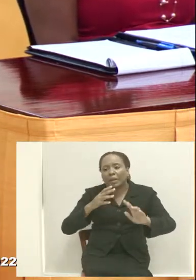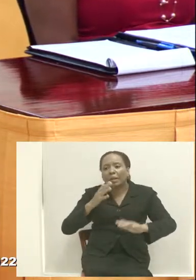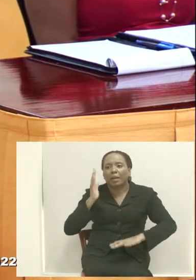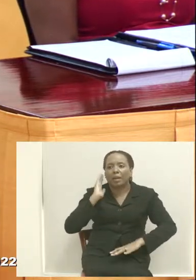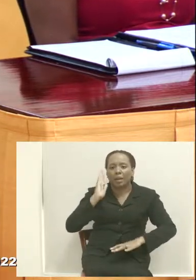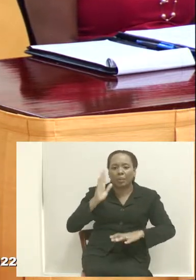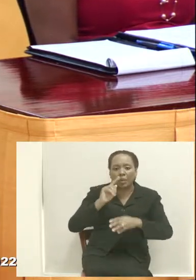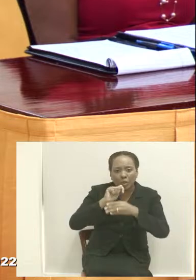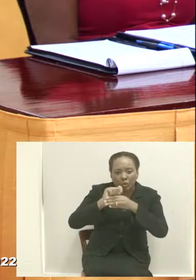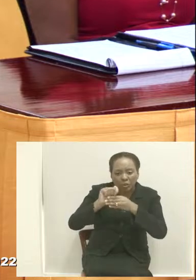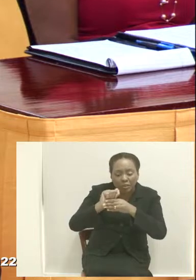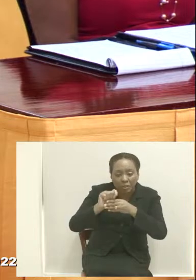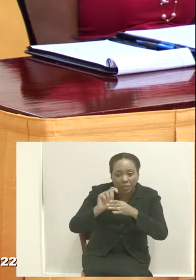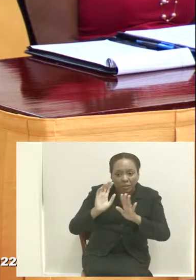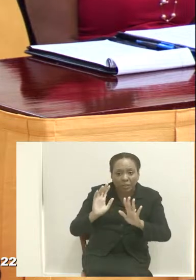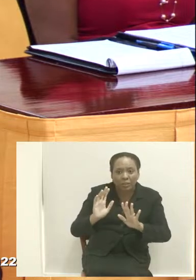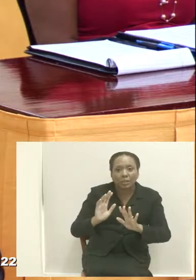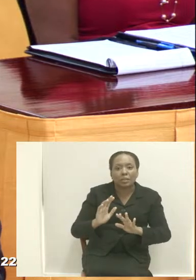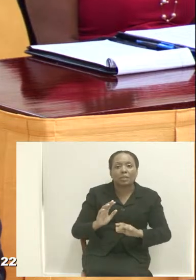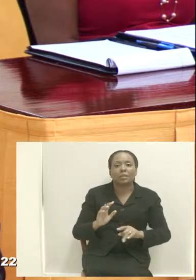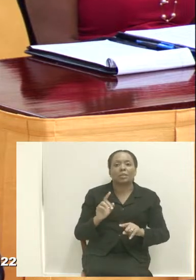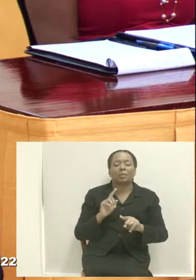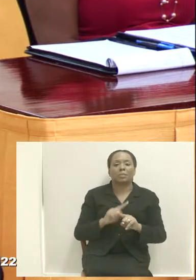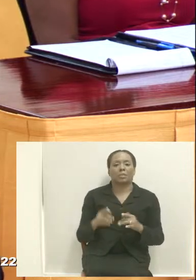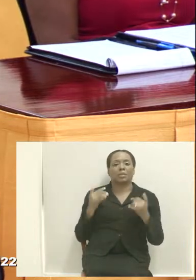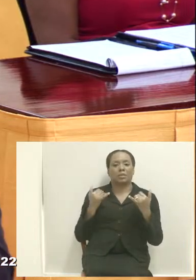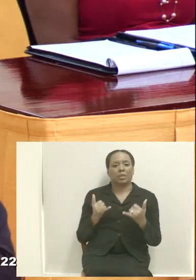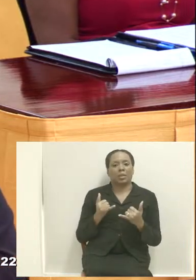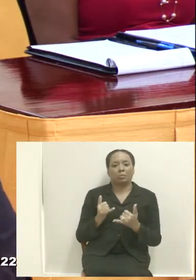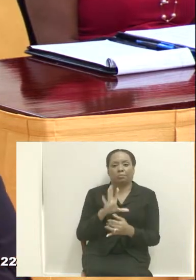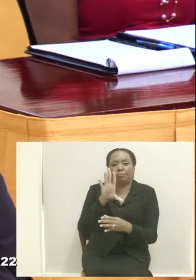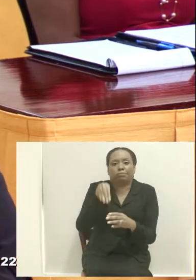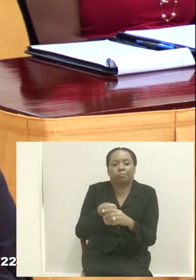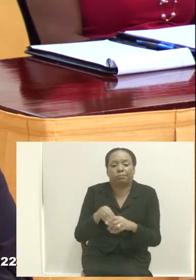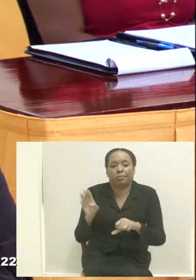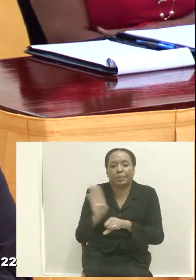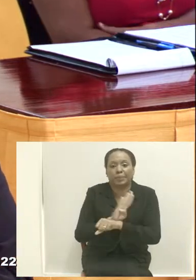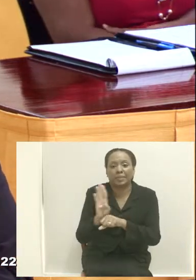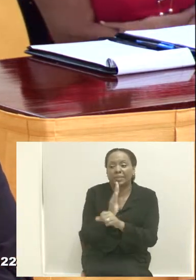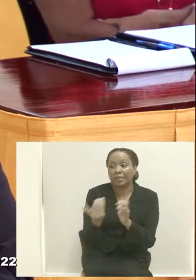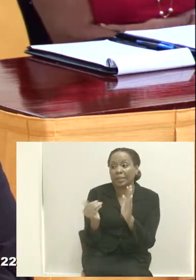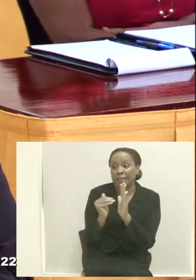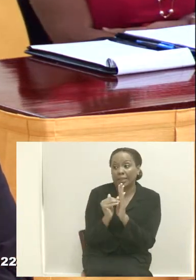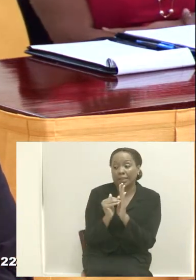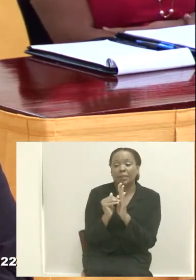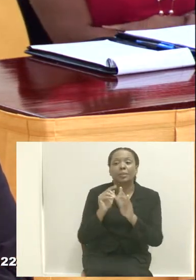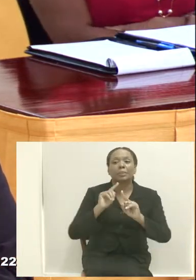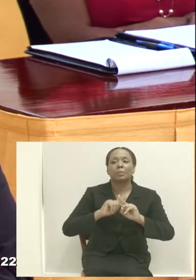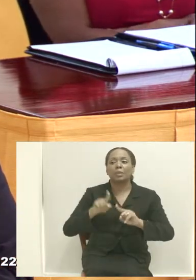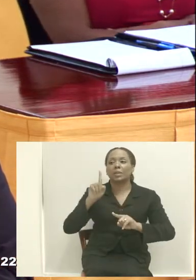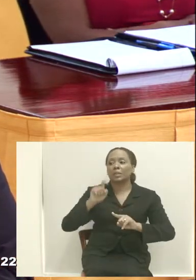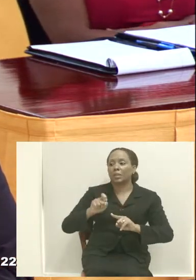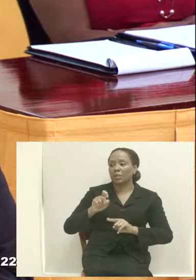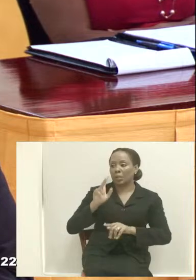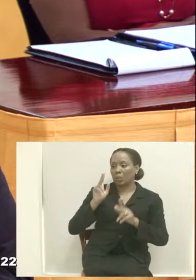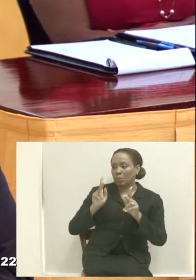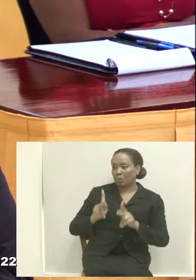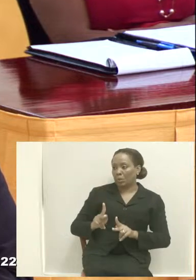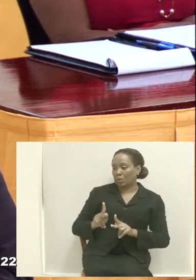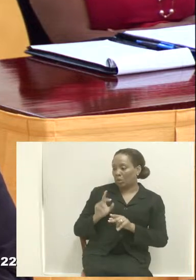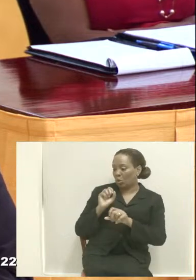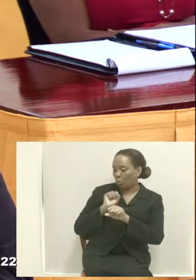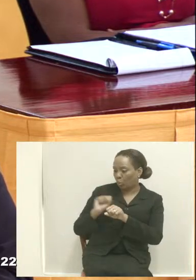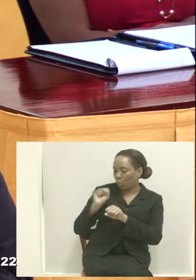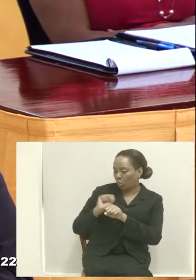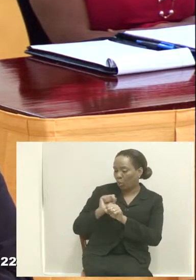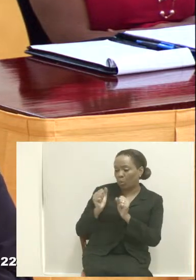the business, but there still has to be a continuity, someone to work with you, to hold your hand. because you were taught that you